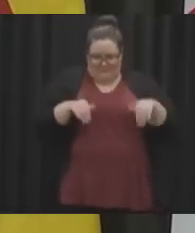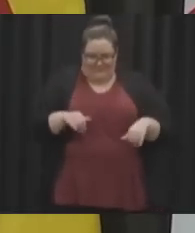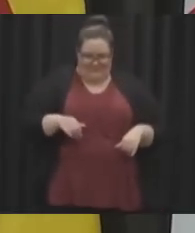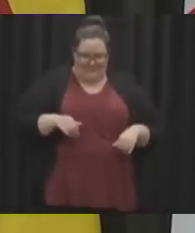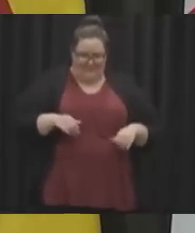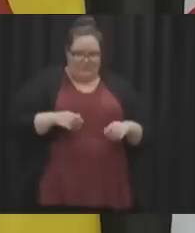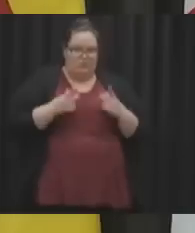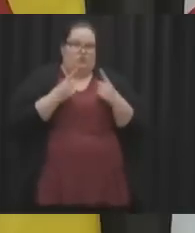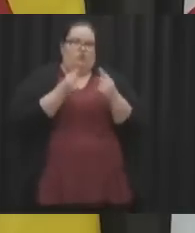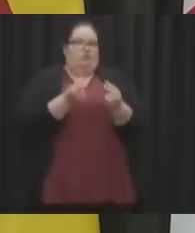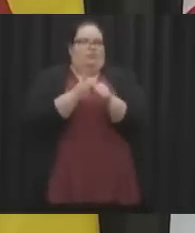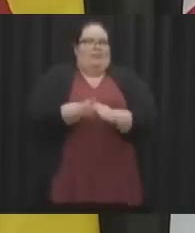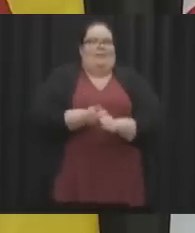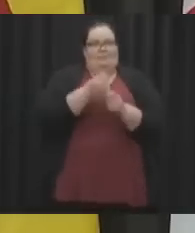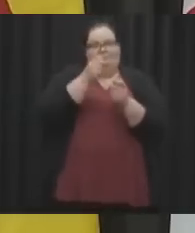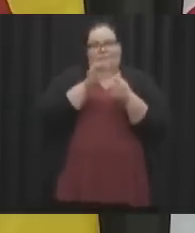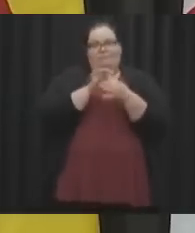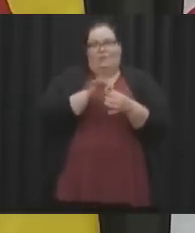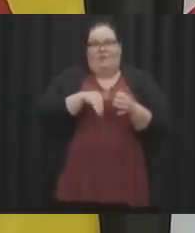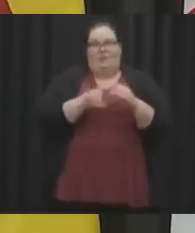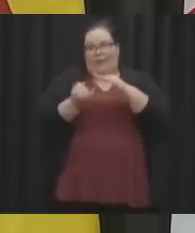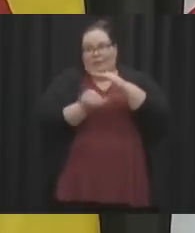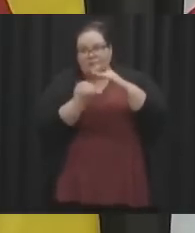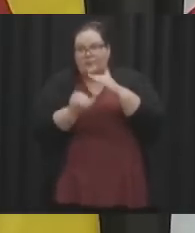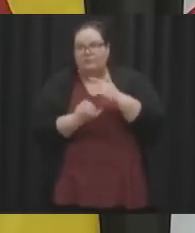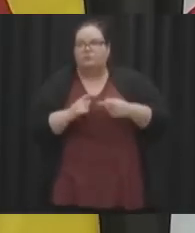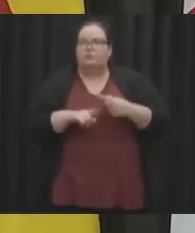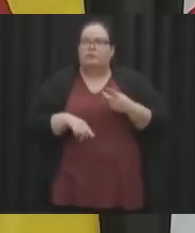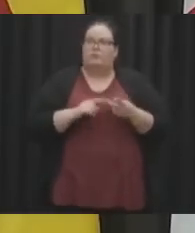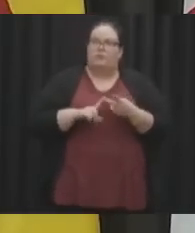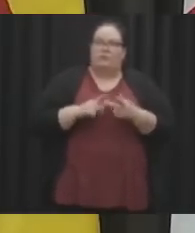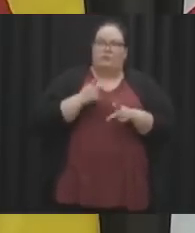Thank you. Thank you both. Andrew Watt, Telegraph Journal.